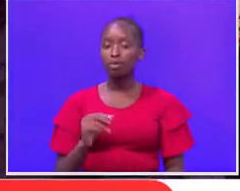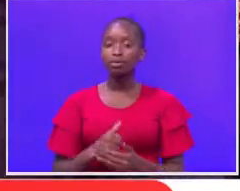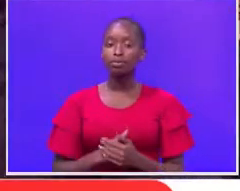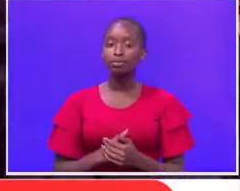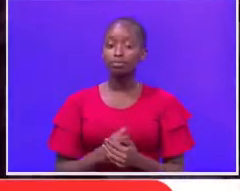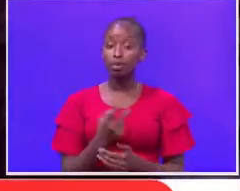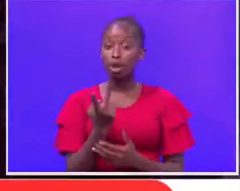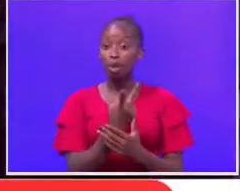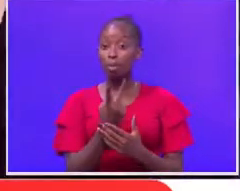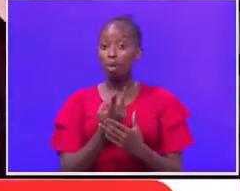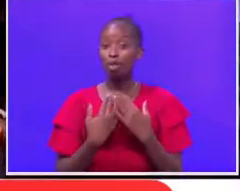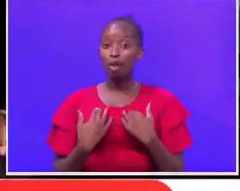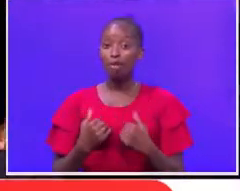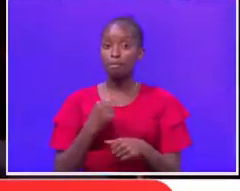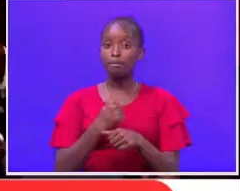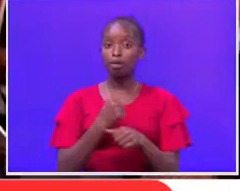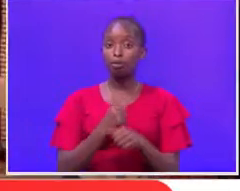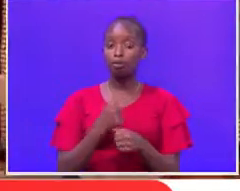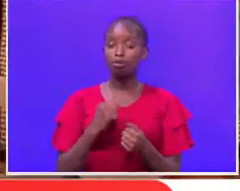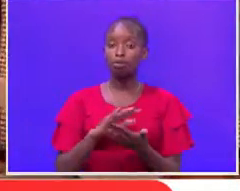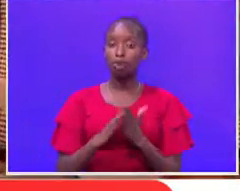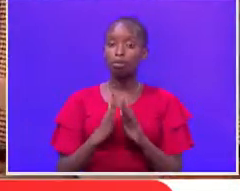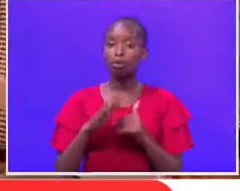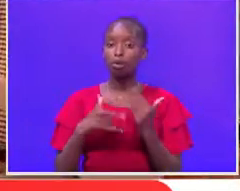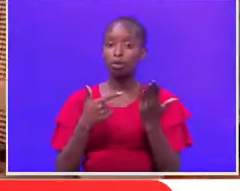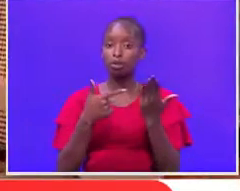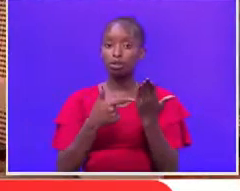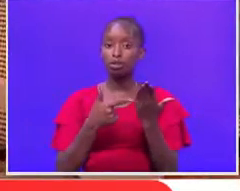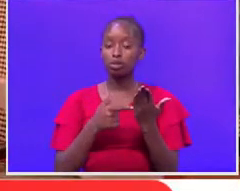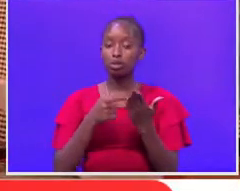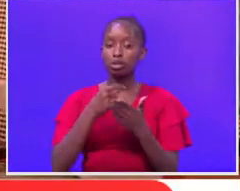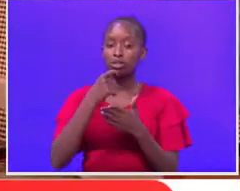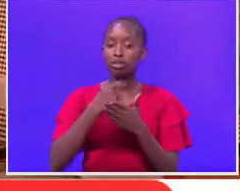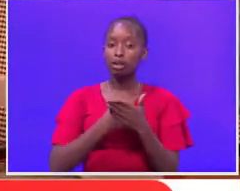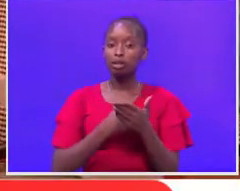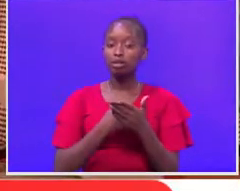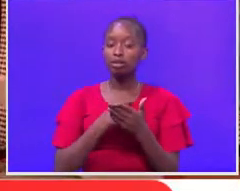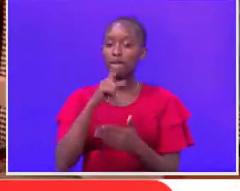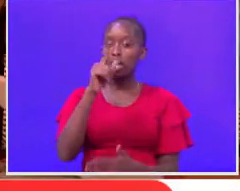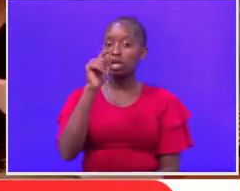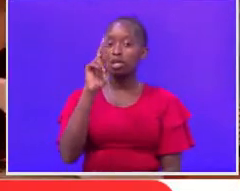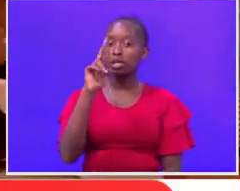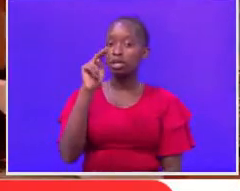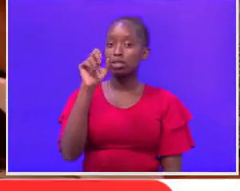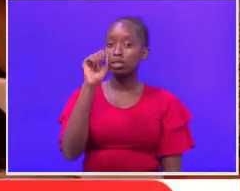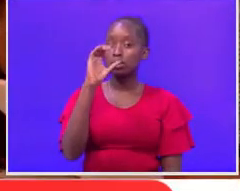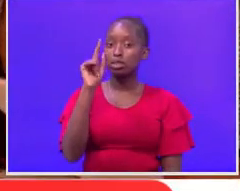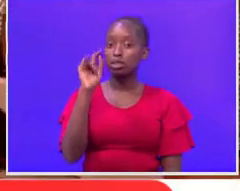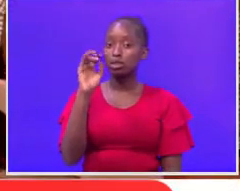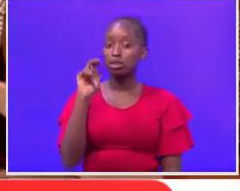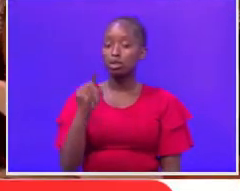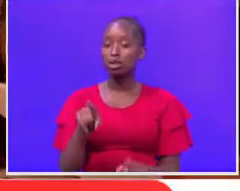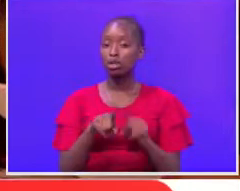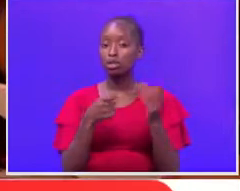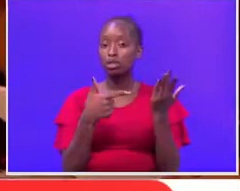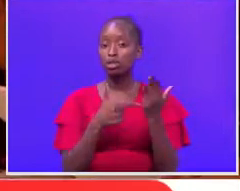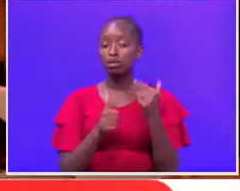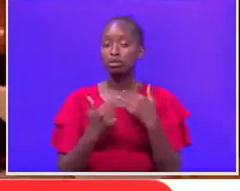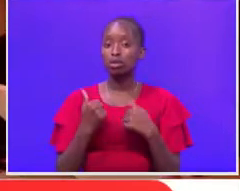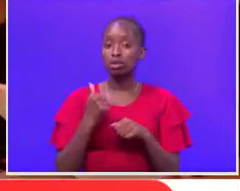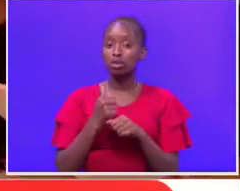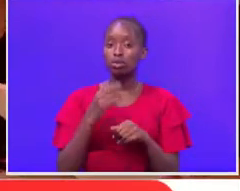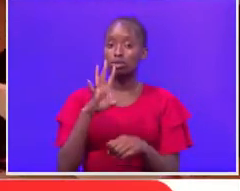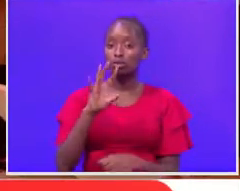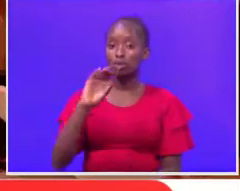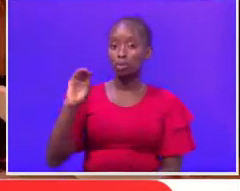boost came from increased digital transactions at around 25%, as digital lending grew by 40%, while